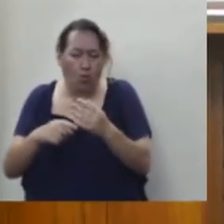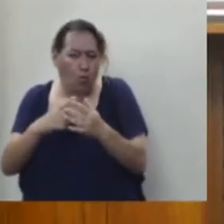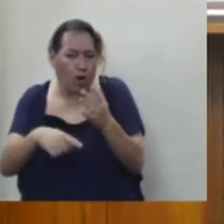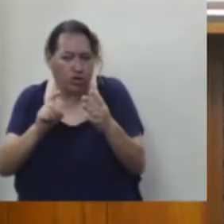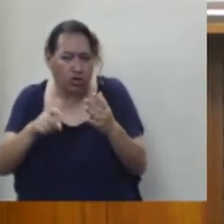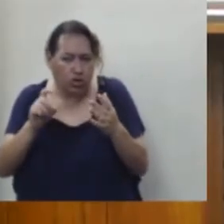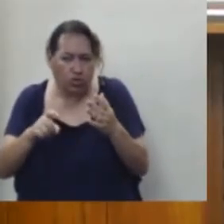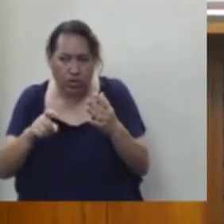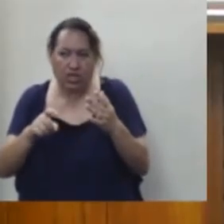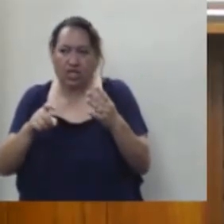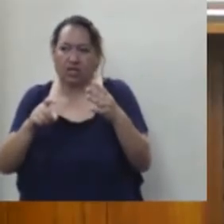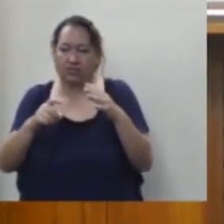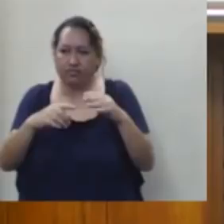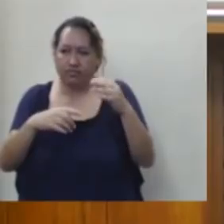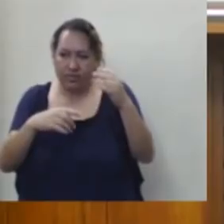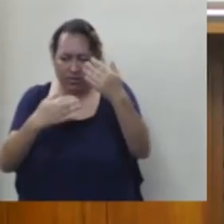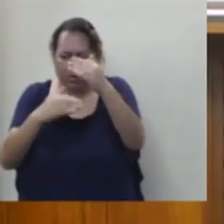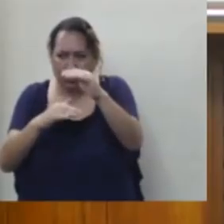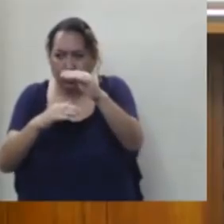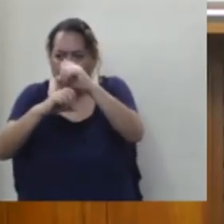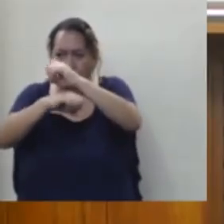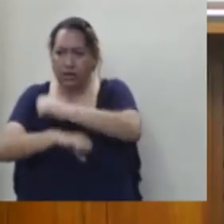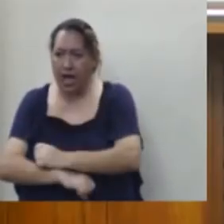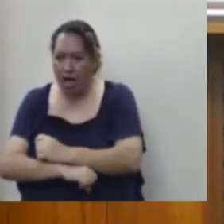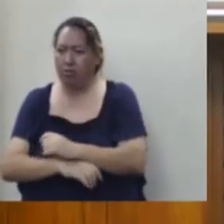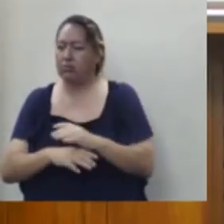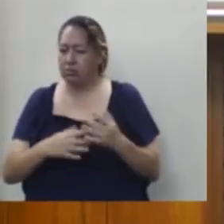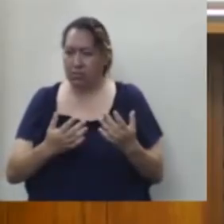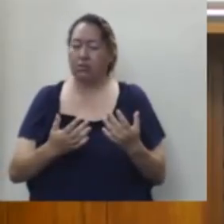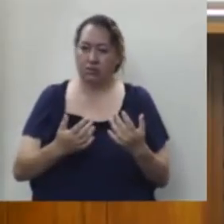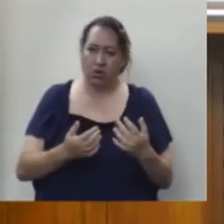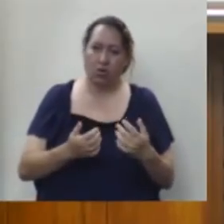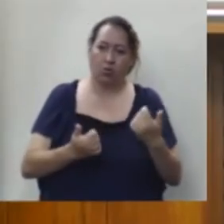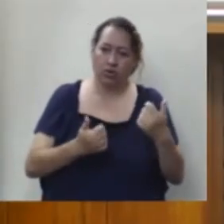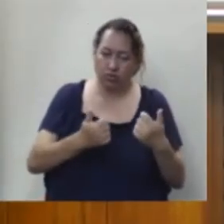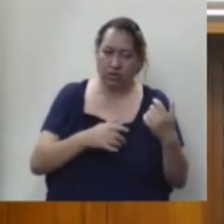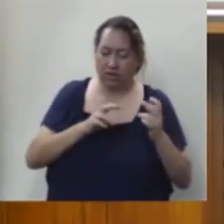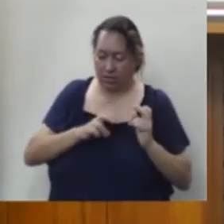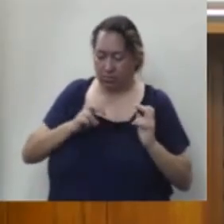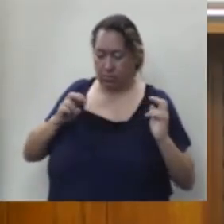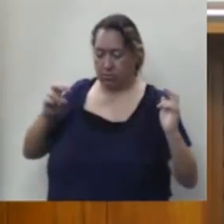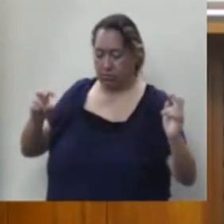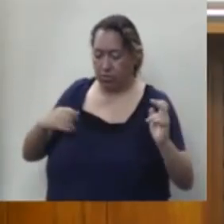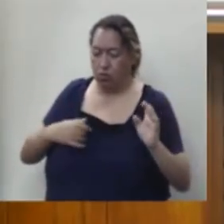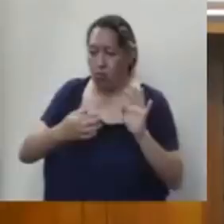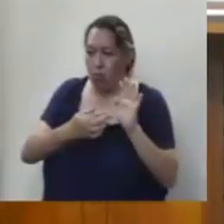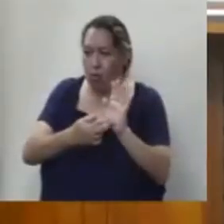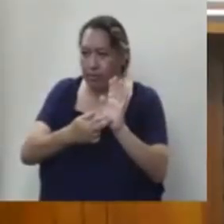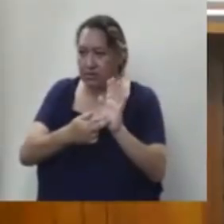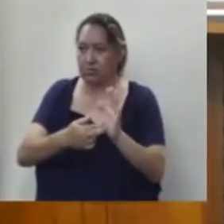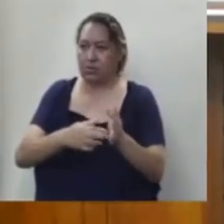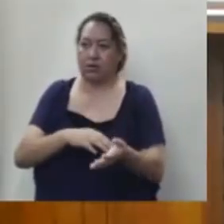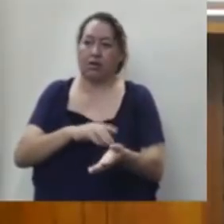data that we should be looking at. So the panel is representative of physicians, business